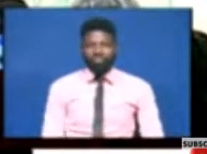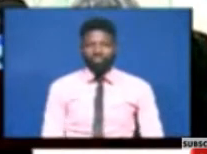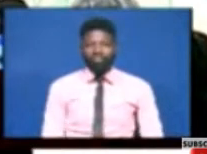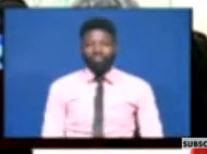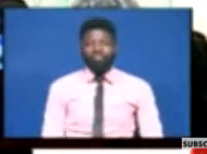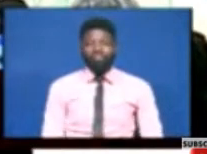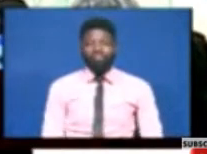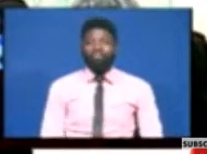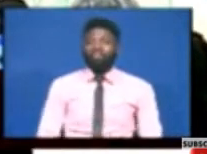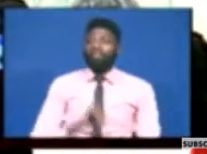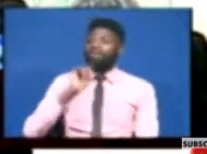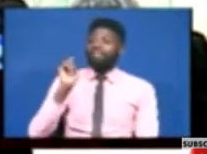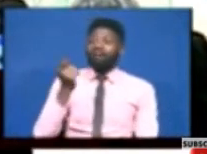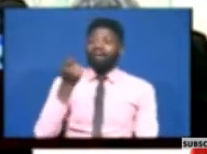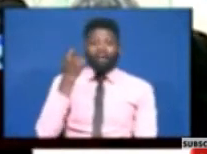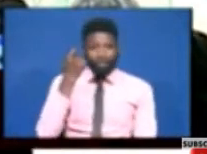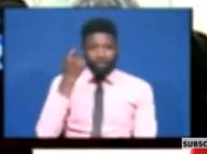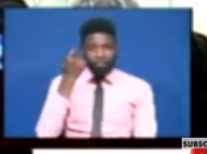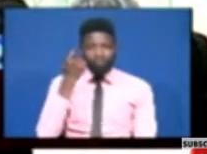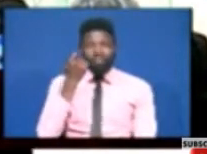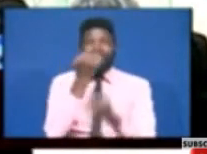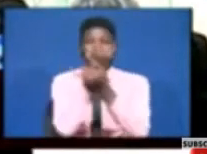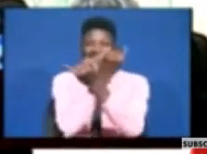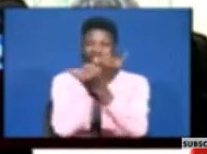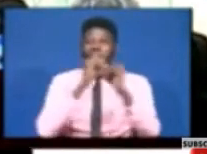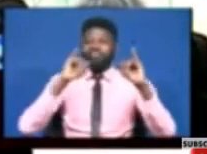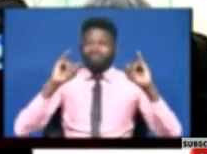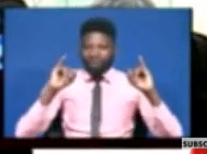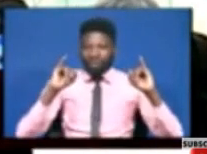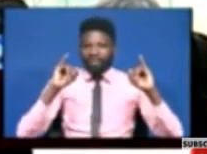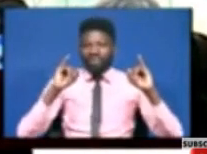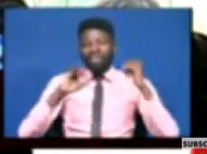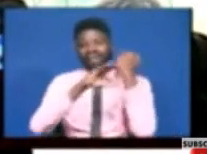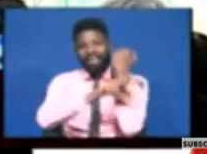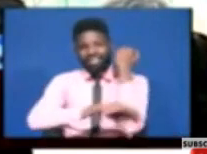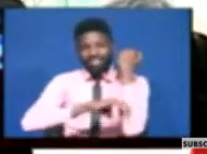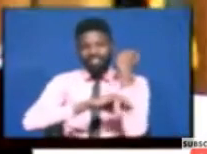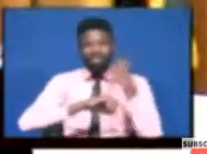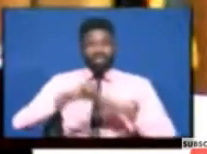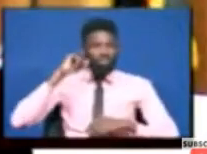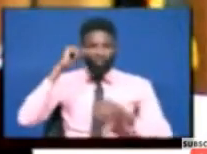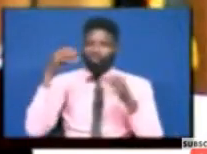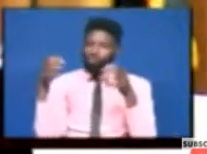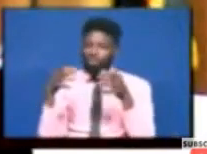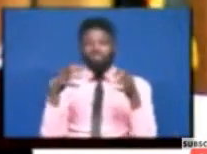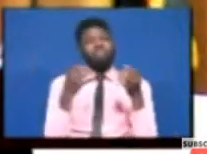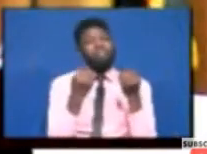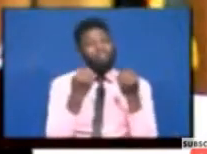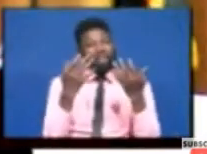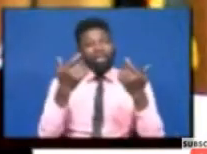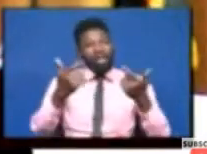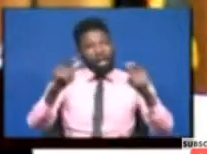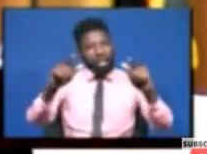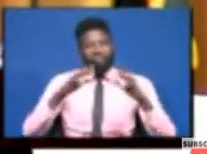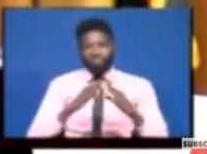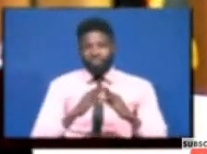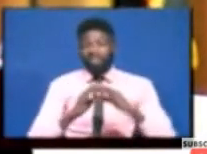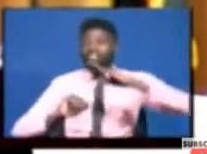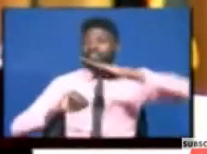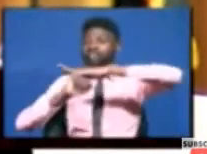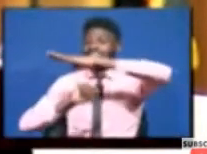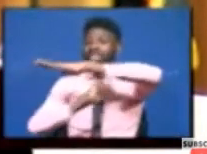Kenya is a sovereign multi-party democratic state whose foundations are firmly